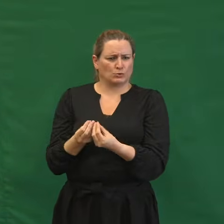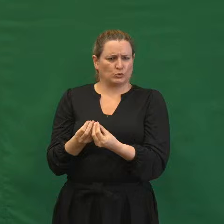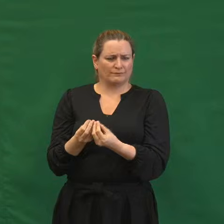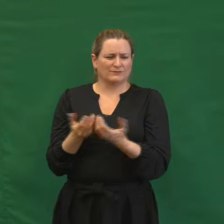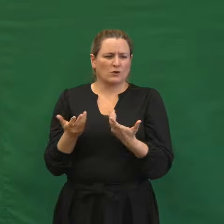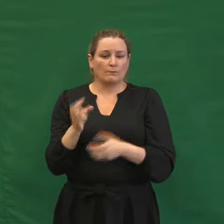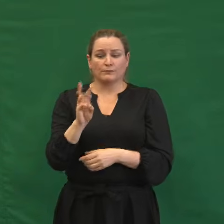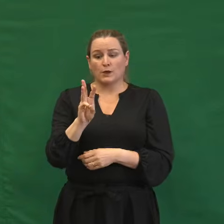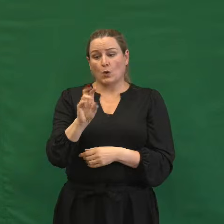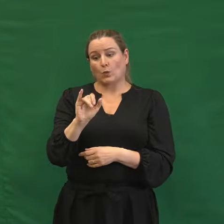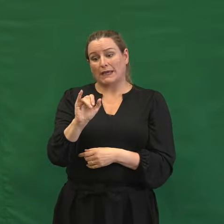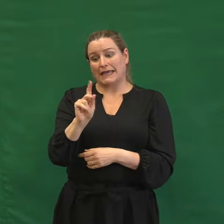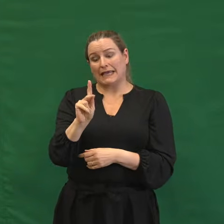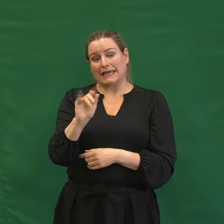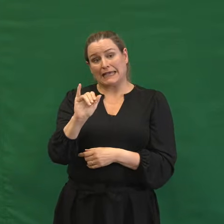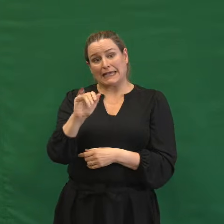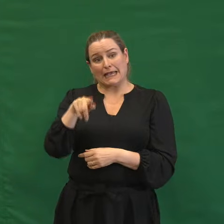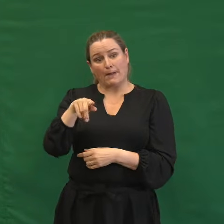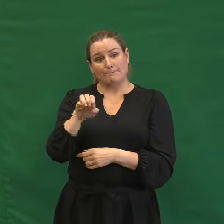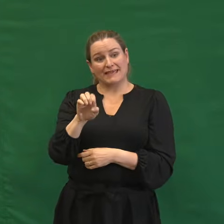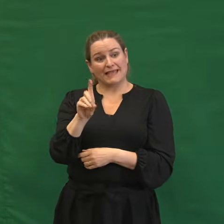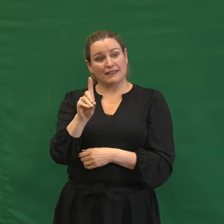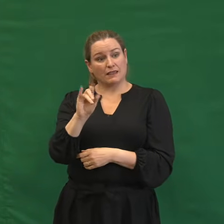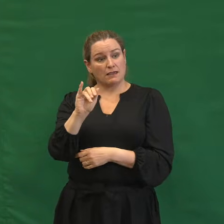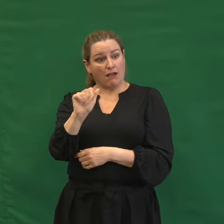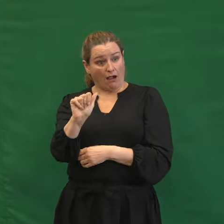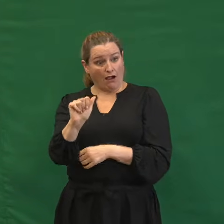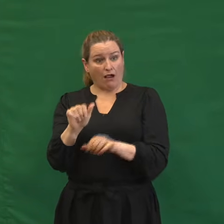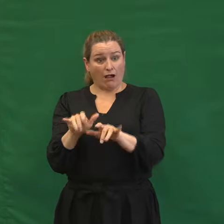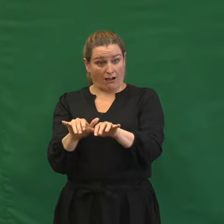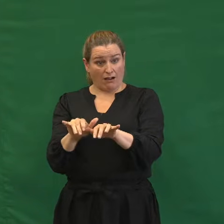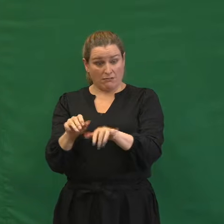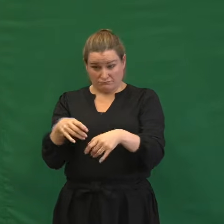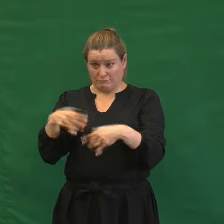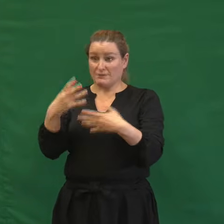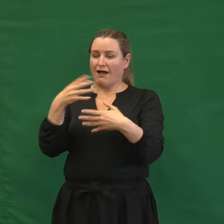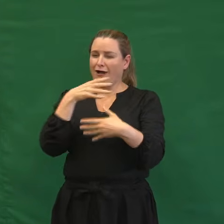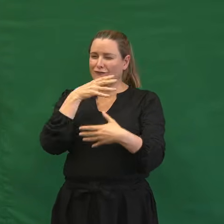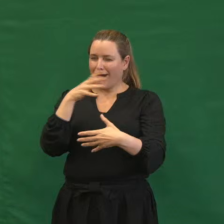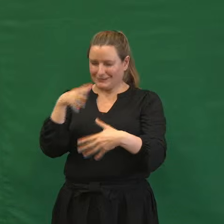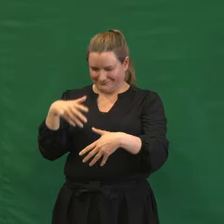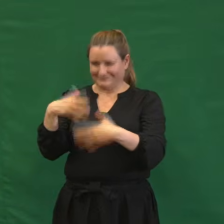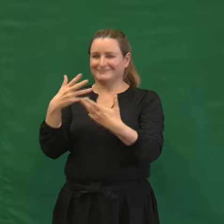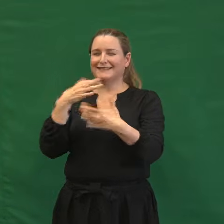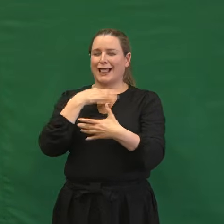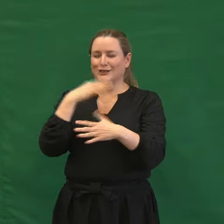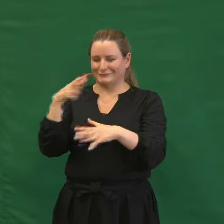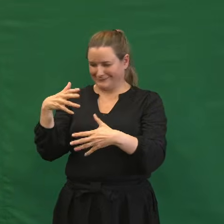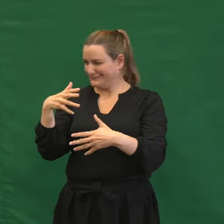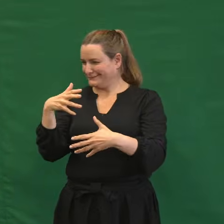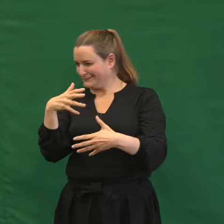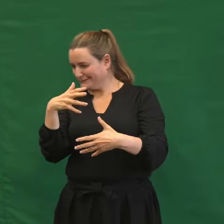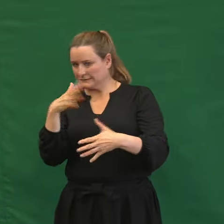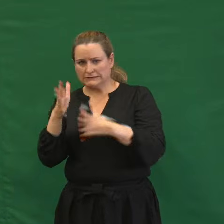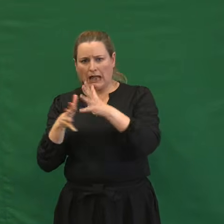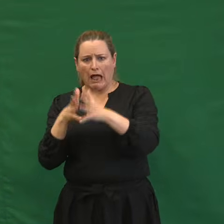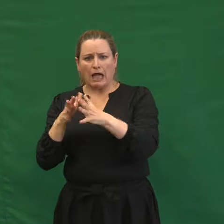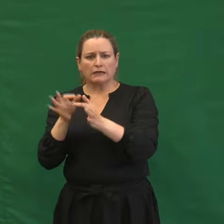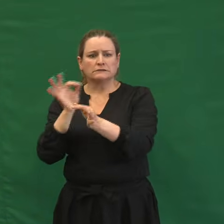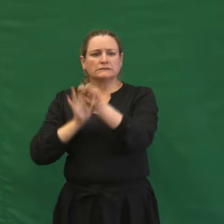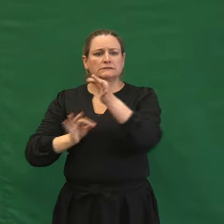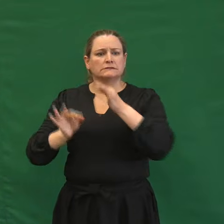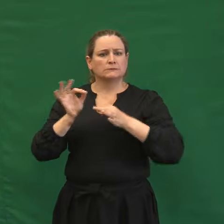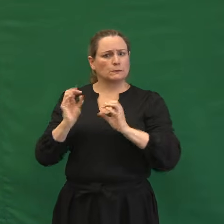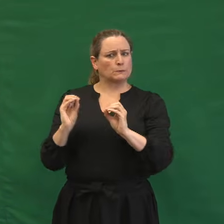Wikipedia, you can get it in English, you can get it in Afrikaans, whatever, but there's no sign language there. So that's the